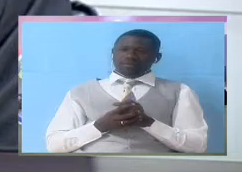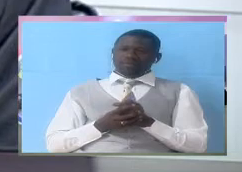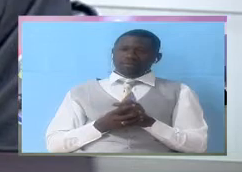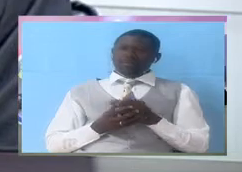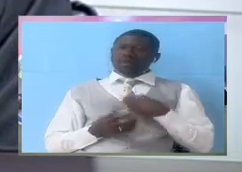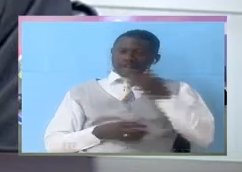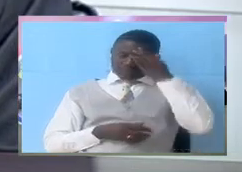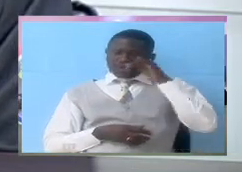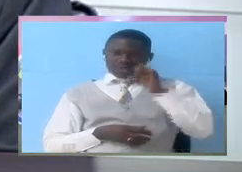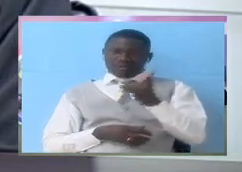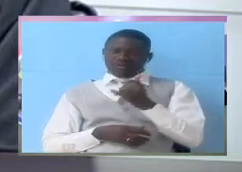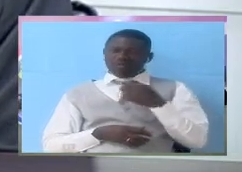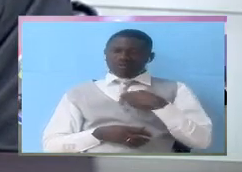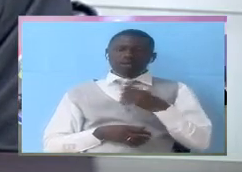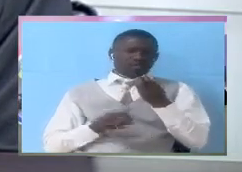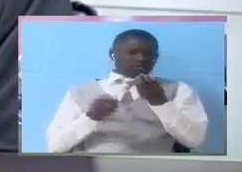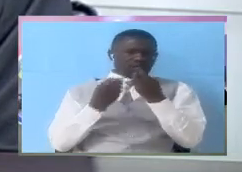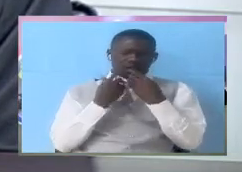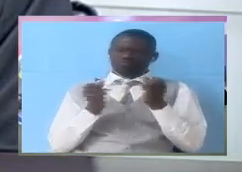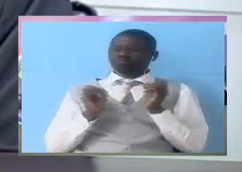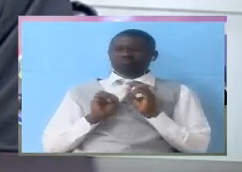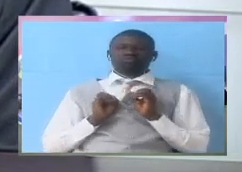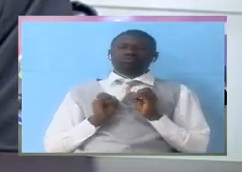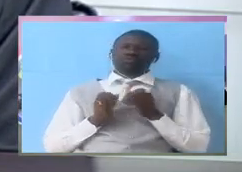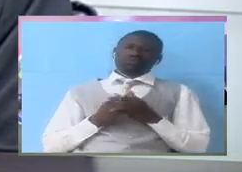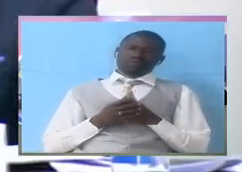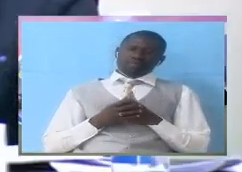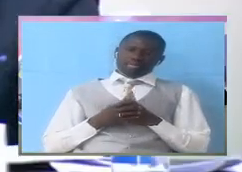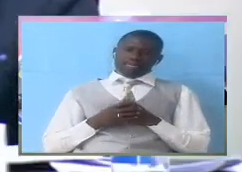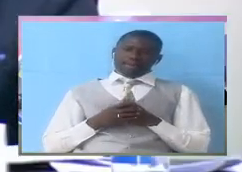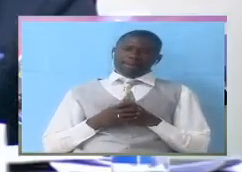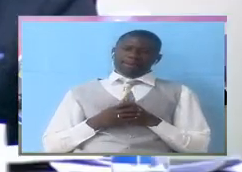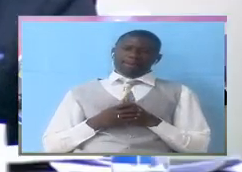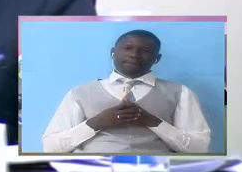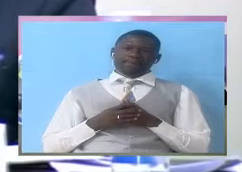ñew ci panel bo was not informed. Yegalu ñoon mako.